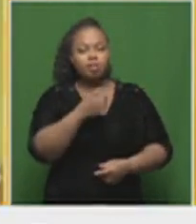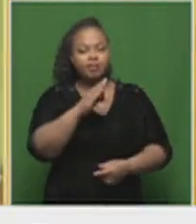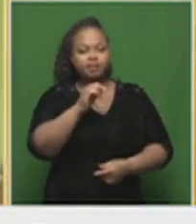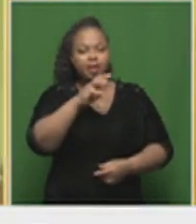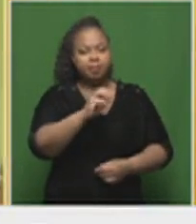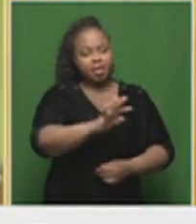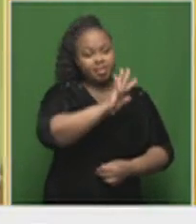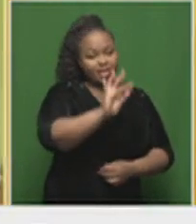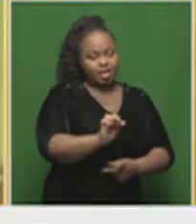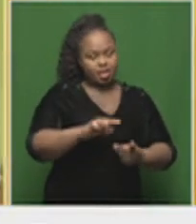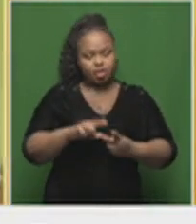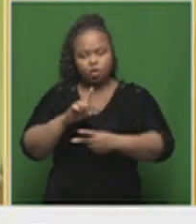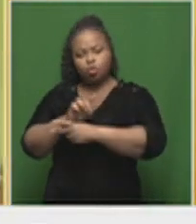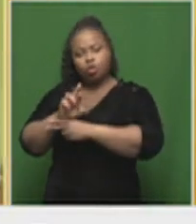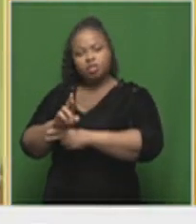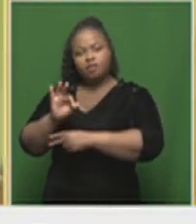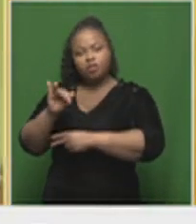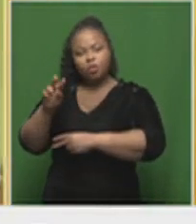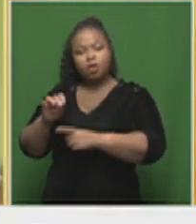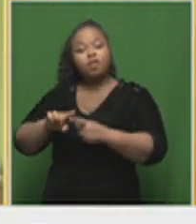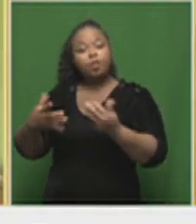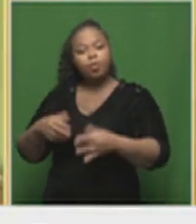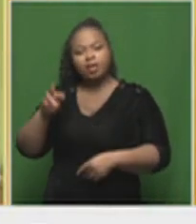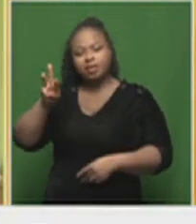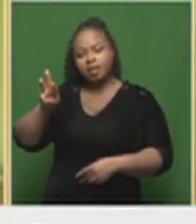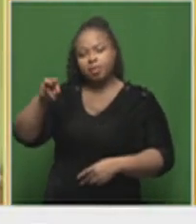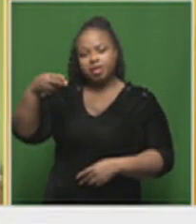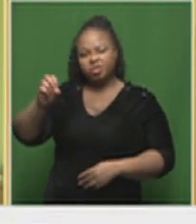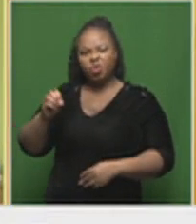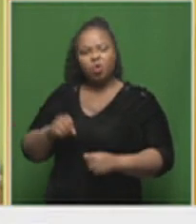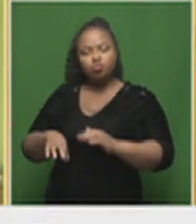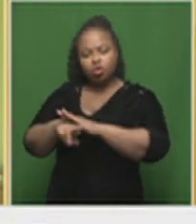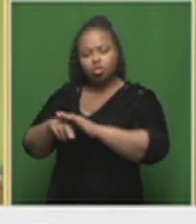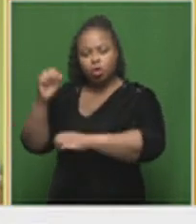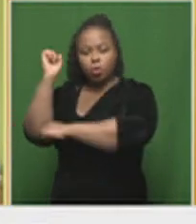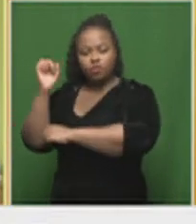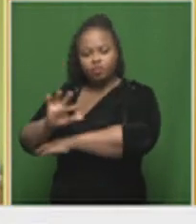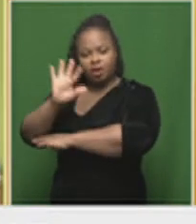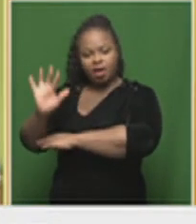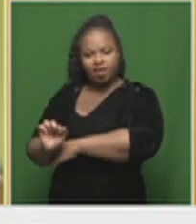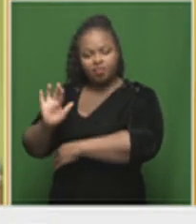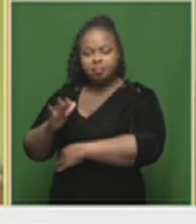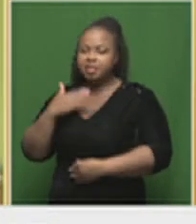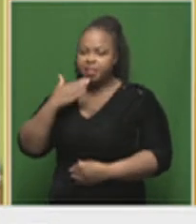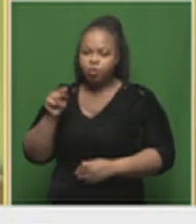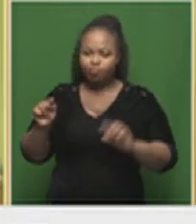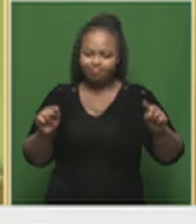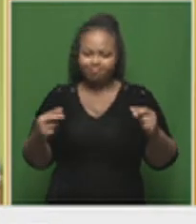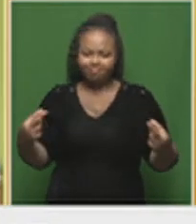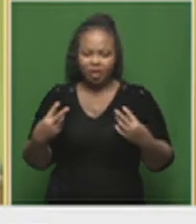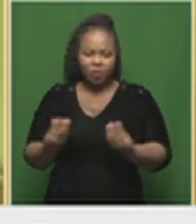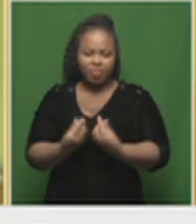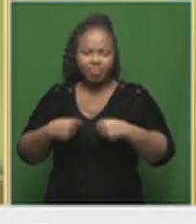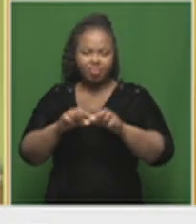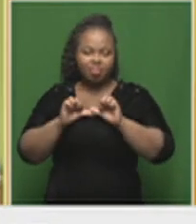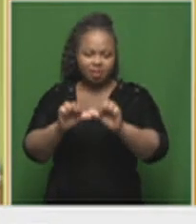Dr. Phionah Atuhebwe from the World Health Organization, their regional office for Africa, for staying with us. I really appreciate your